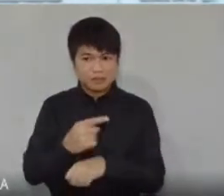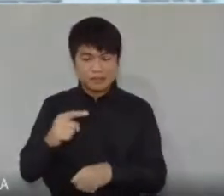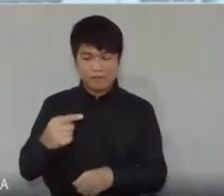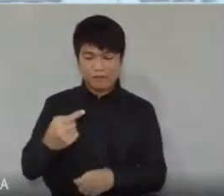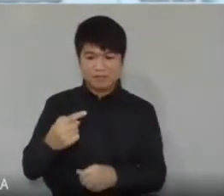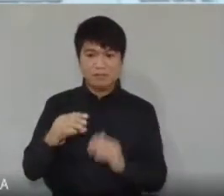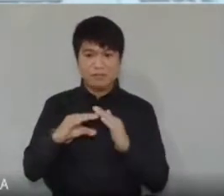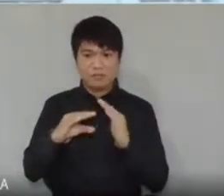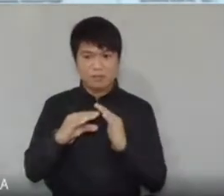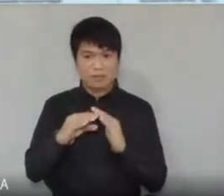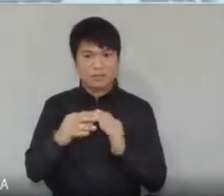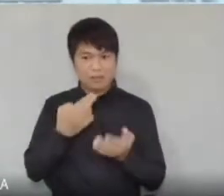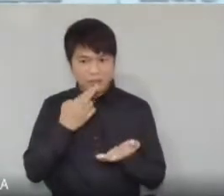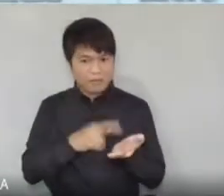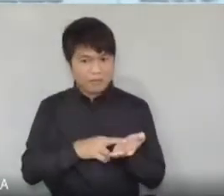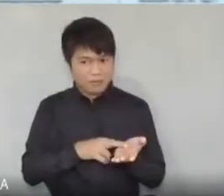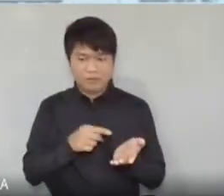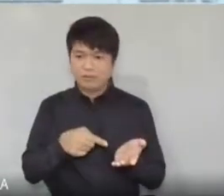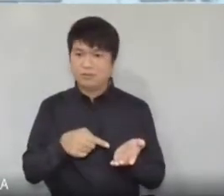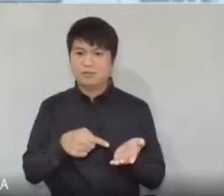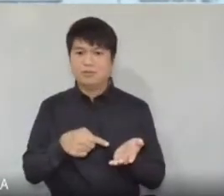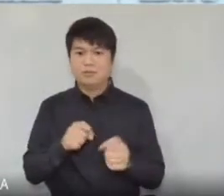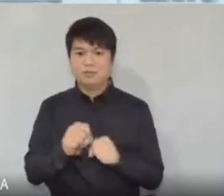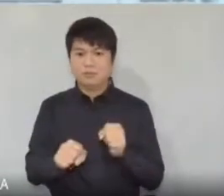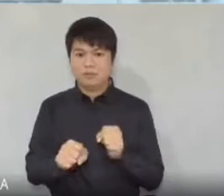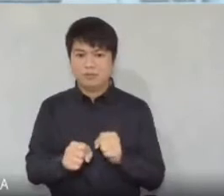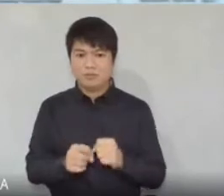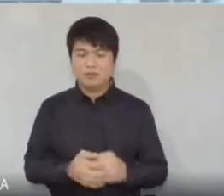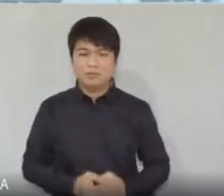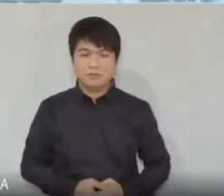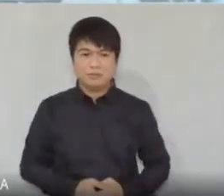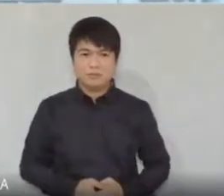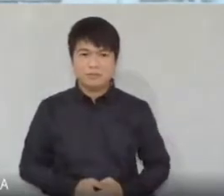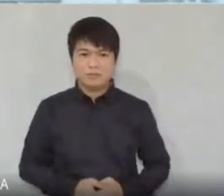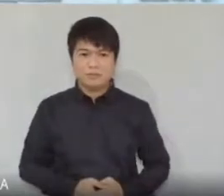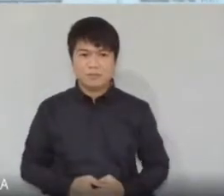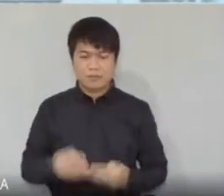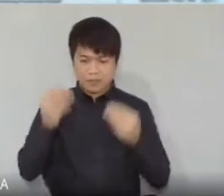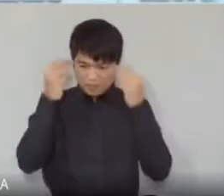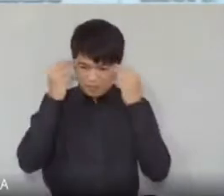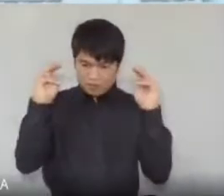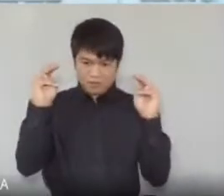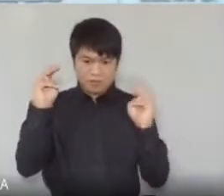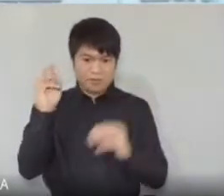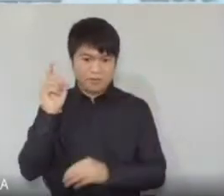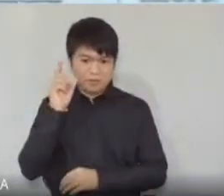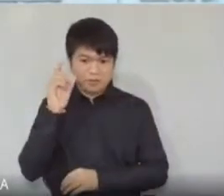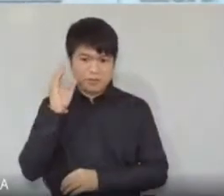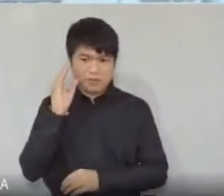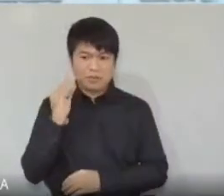with our SEDSU and City Health Office on the program of telemedicine. Come March